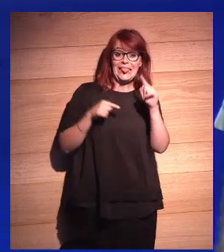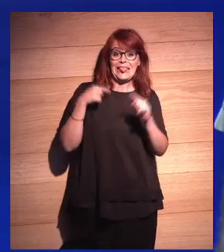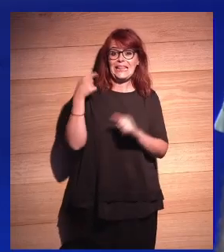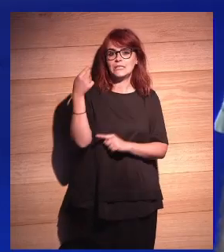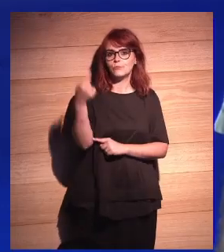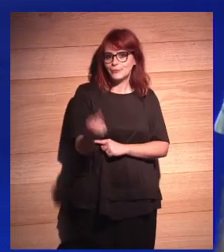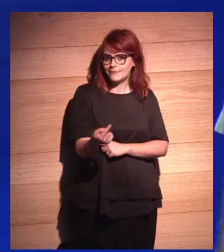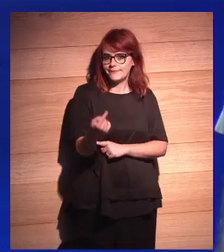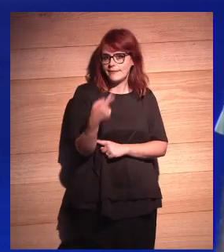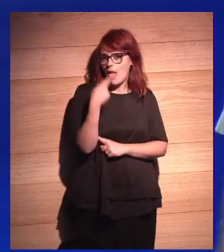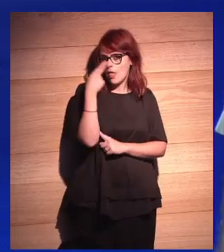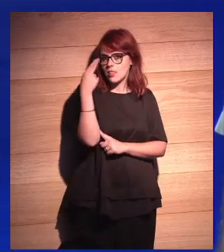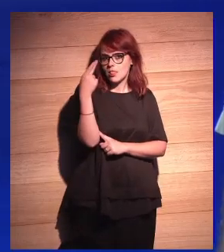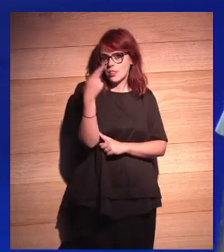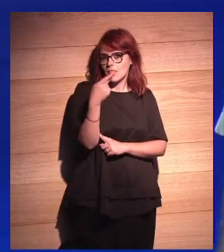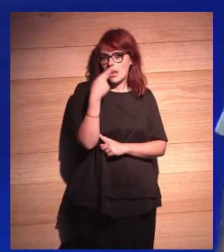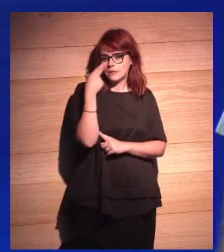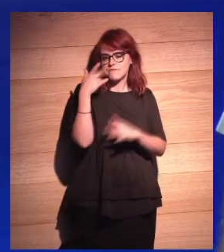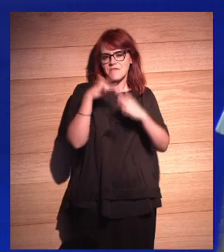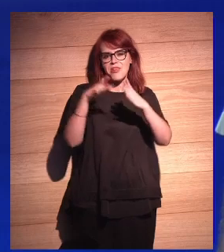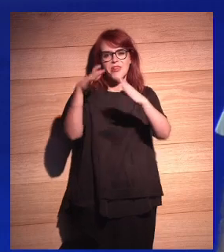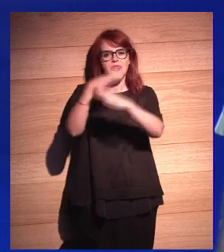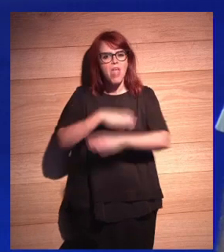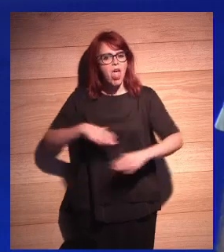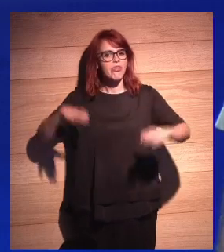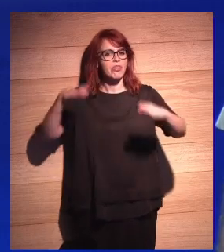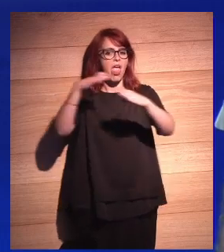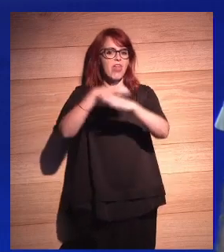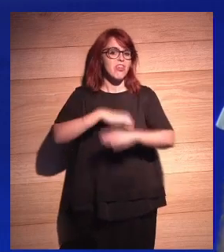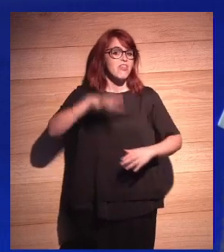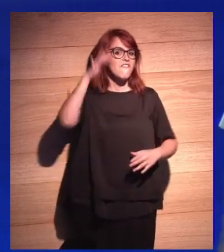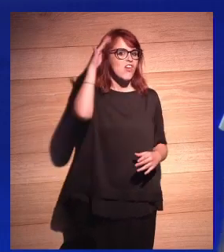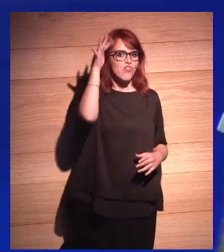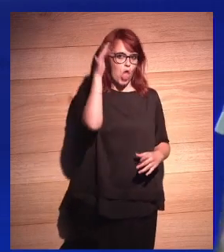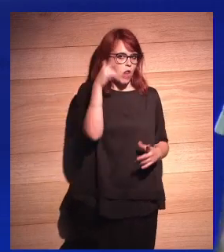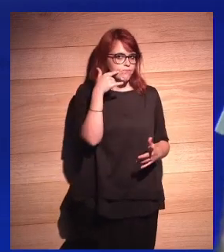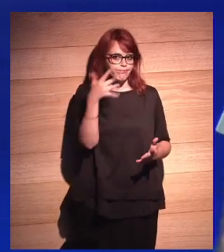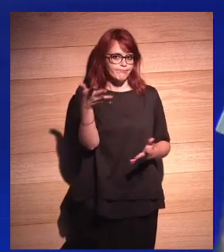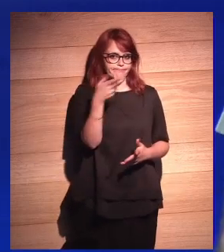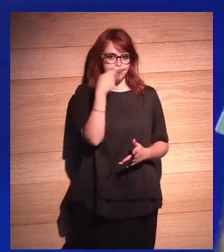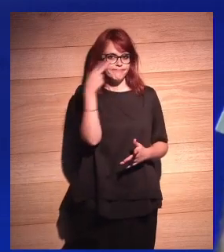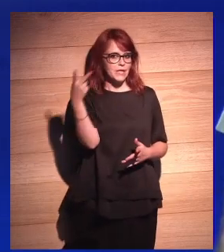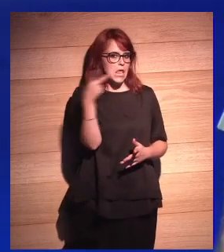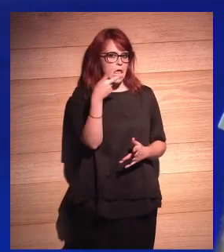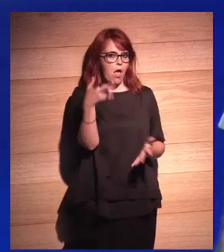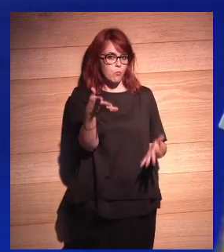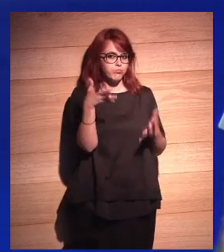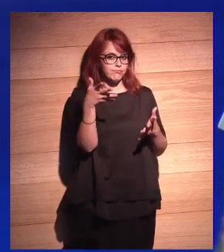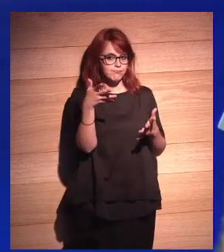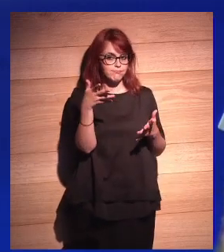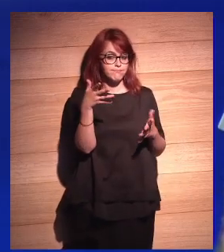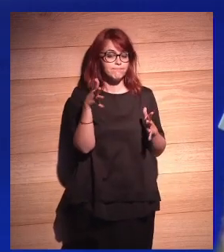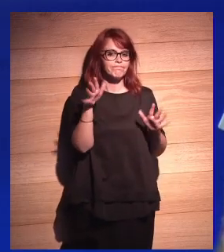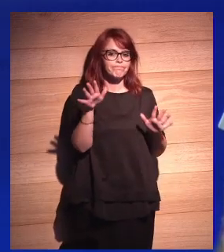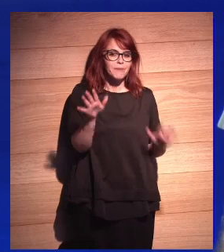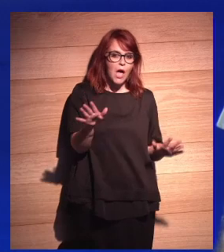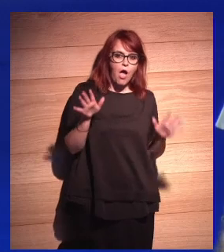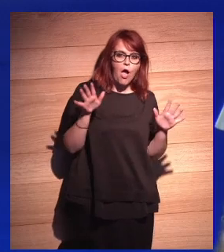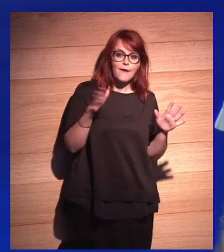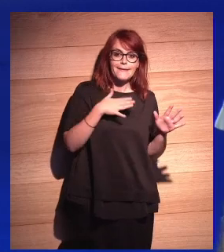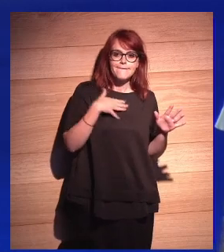but later on I was very much interested in sciences and also science fiction, and I